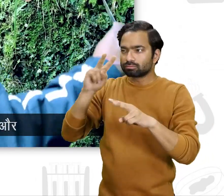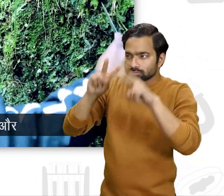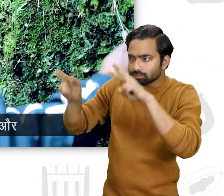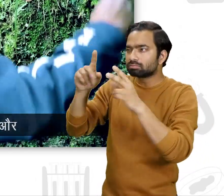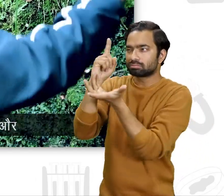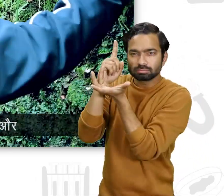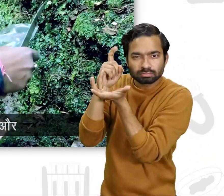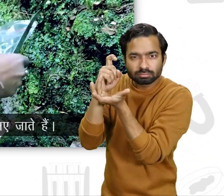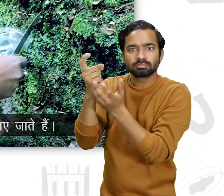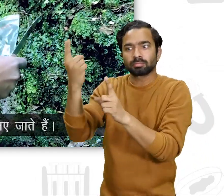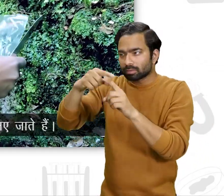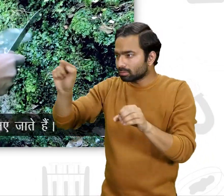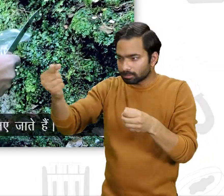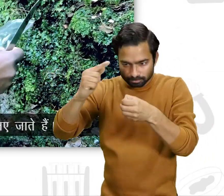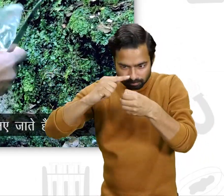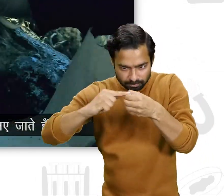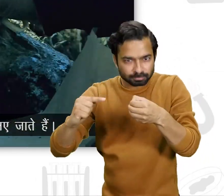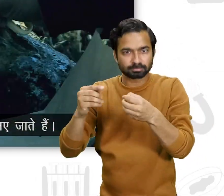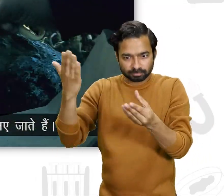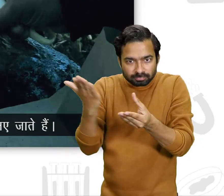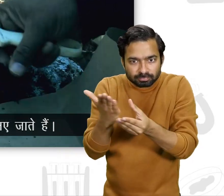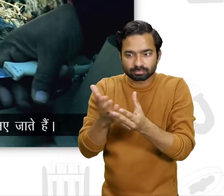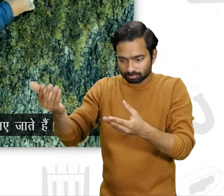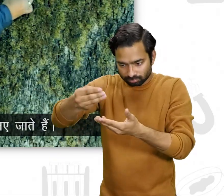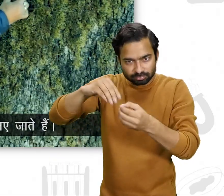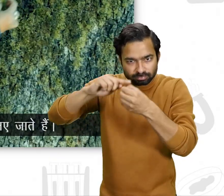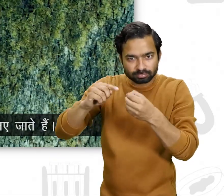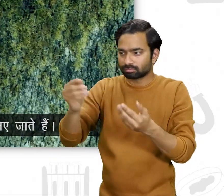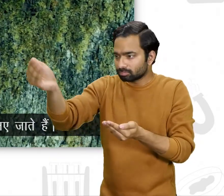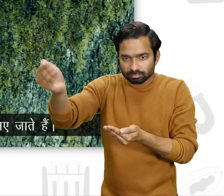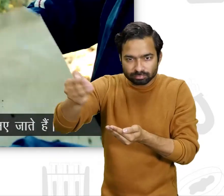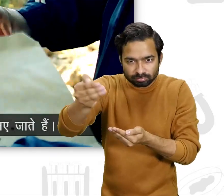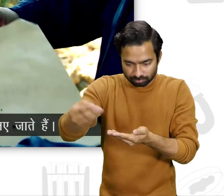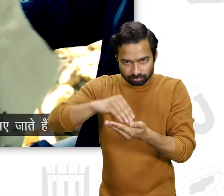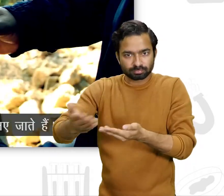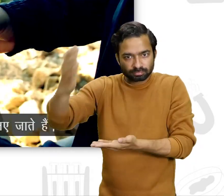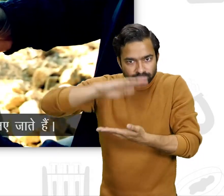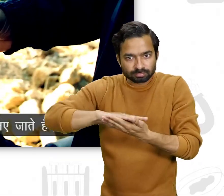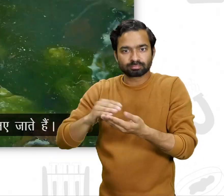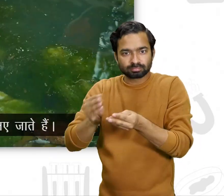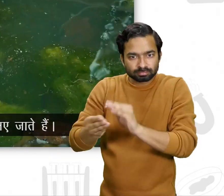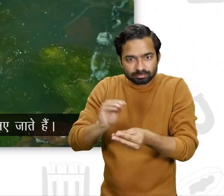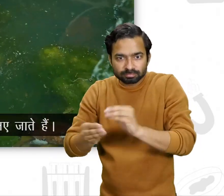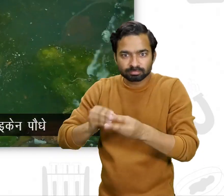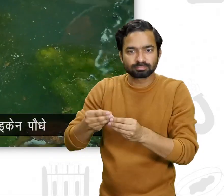and samples are taken for herbarium preparation.